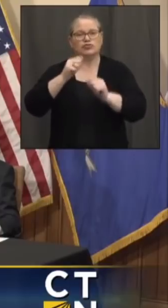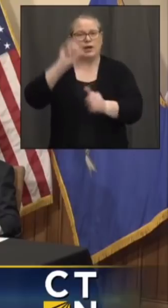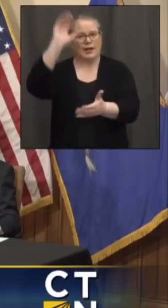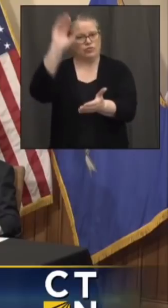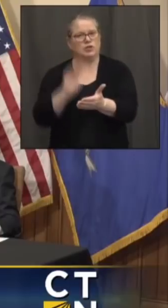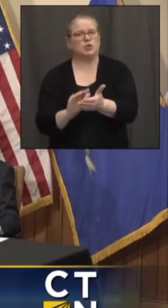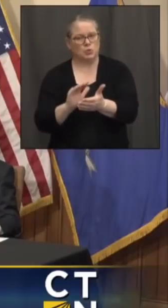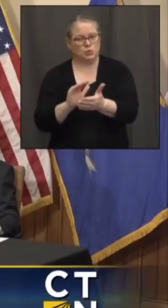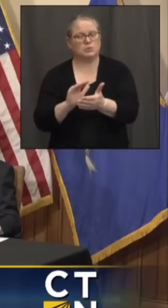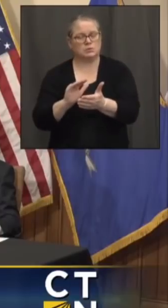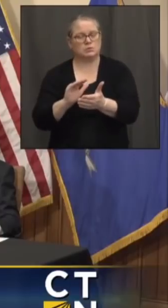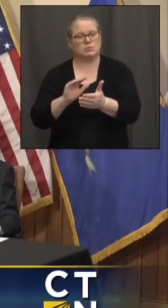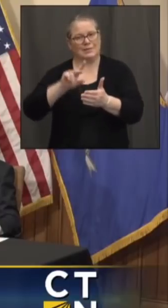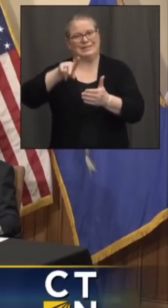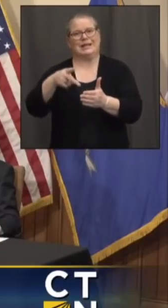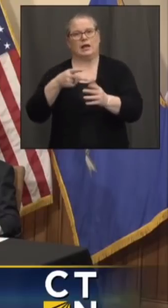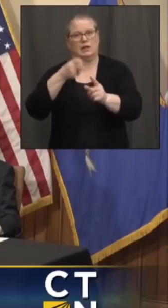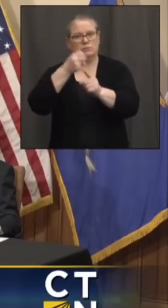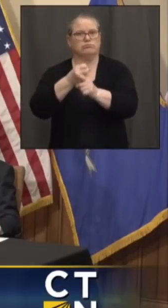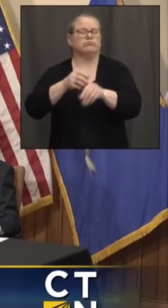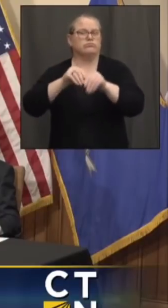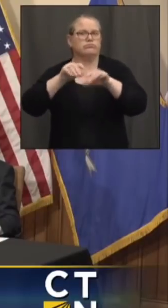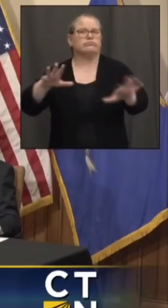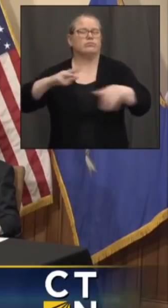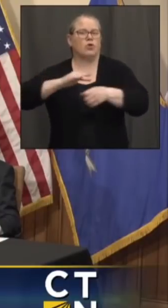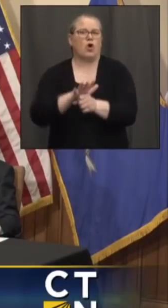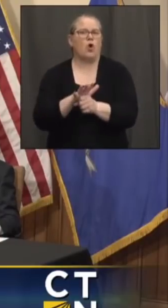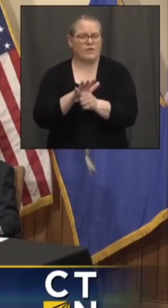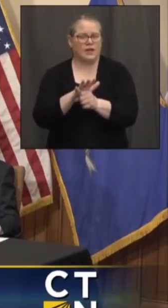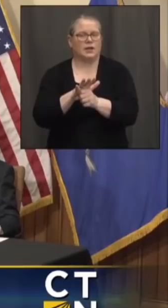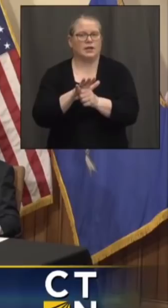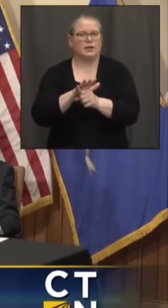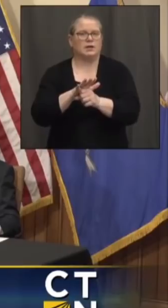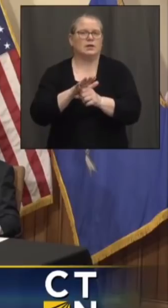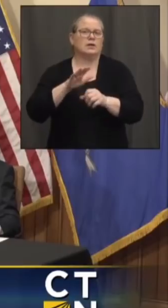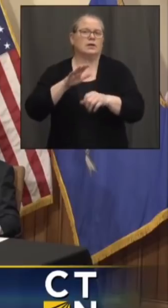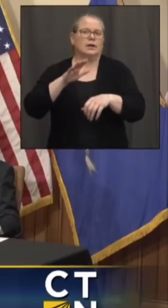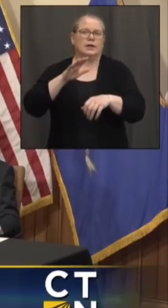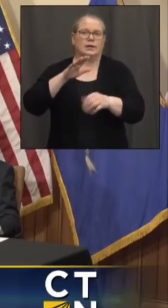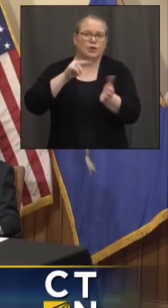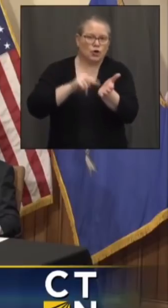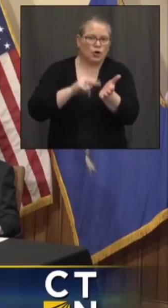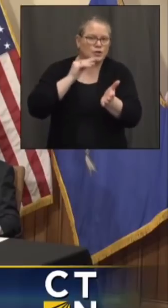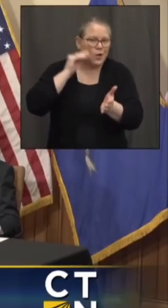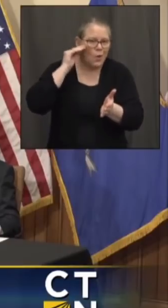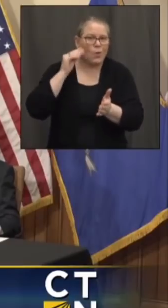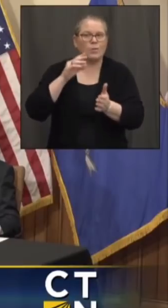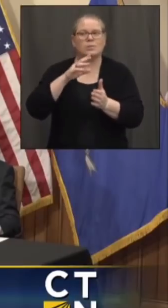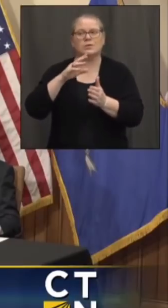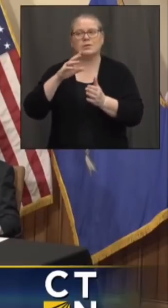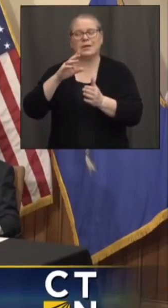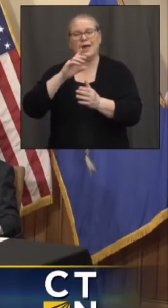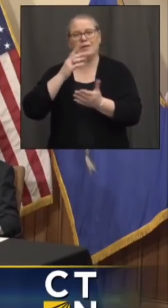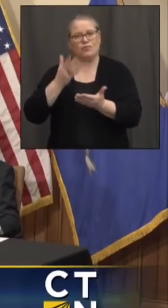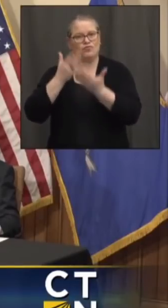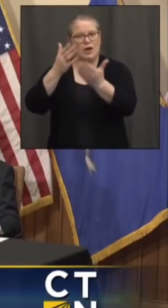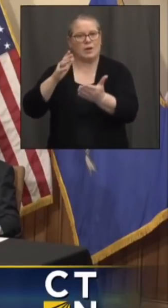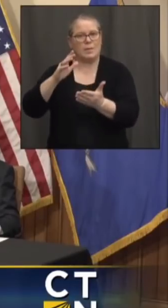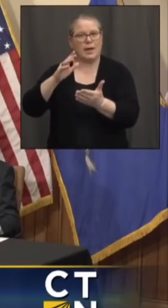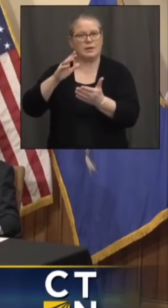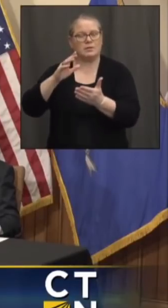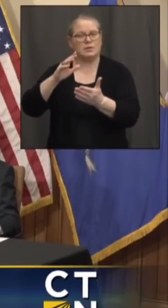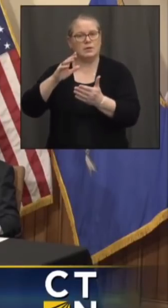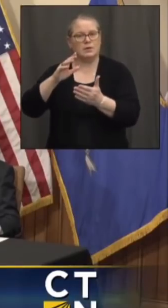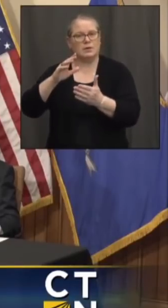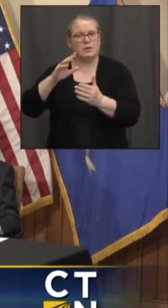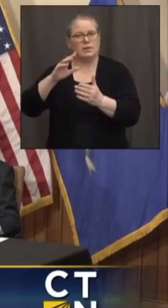in long-term care facilities, and recommended that DPH issue guidance to facilities for designating these caregivers. So why hasn't that